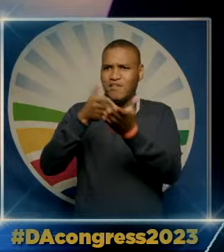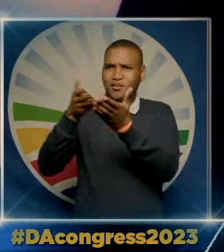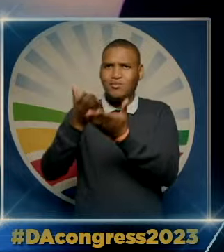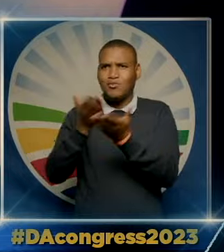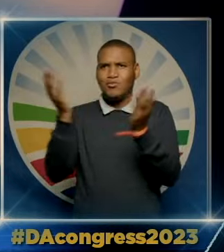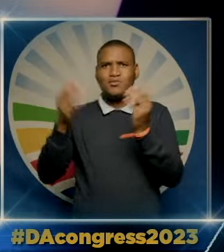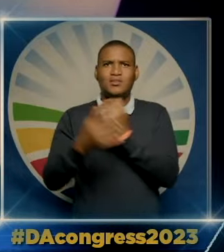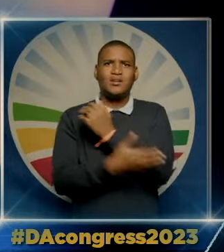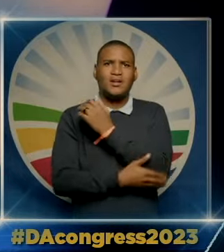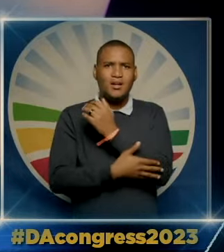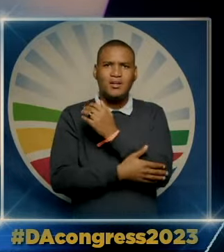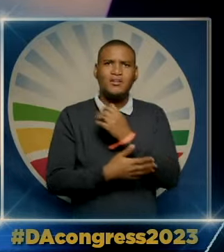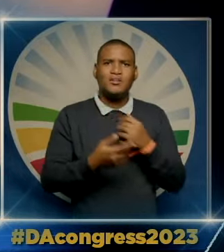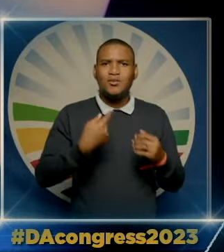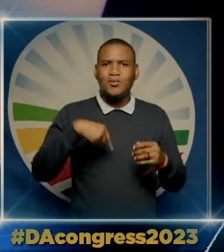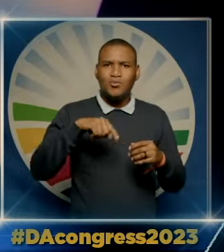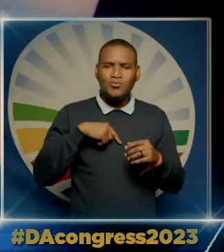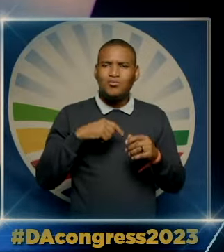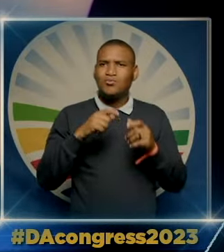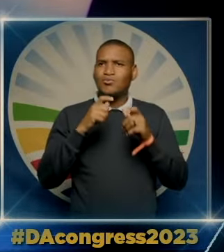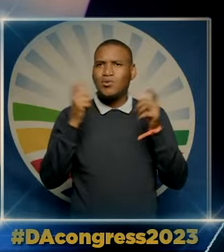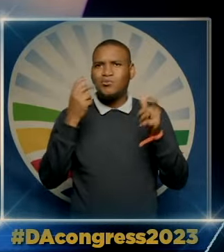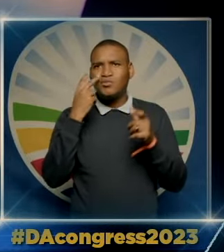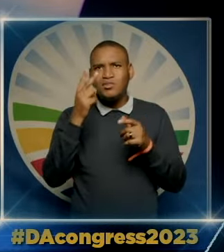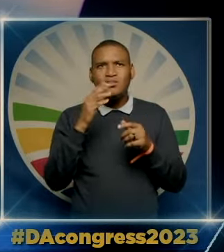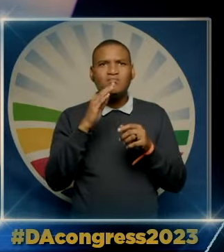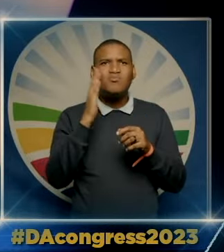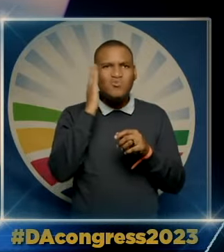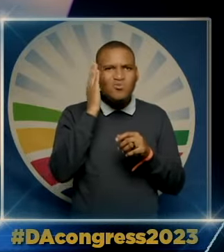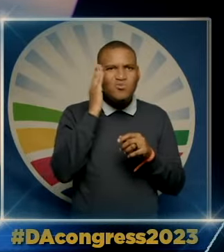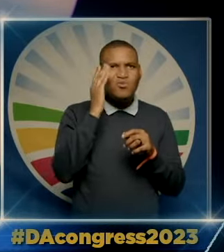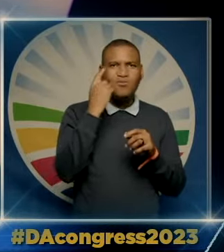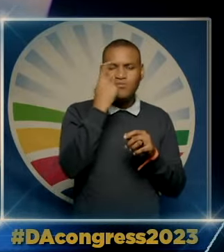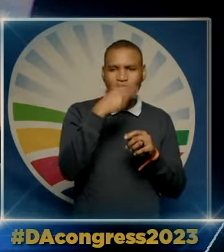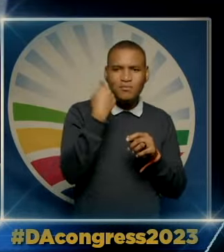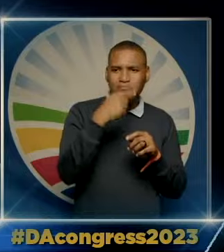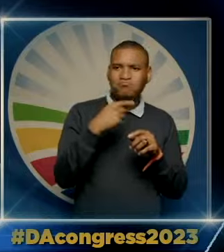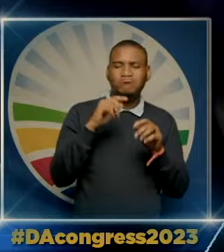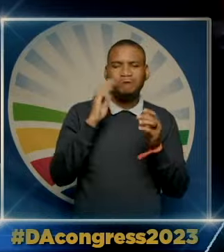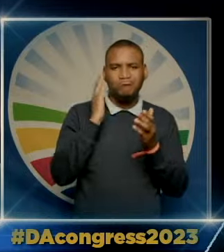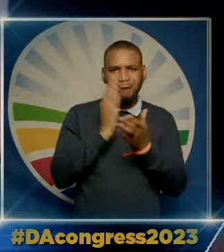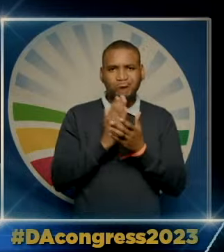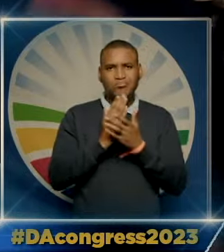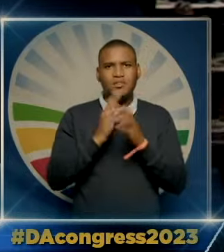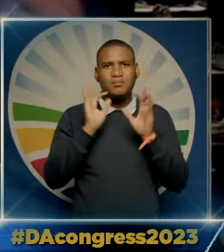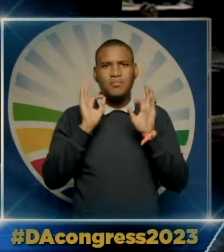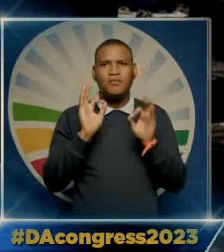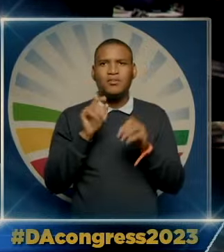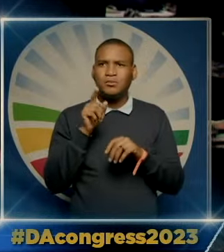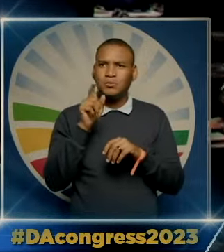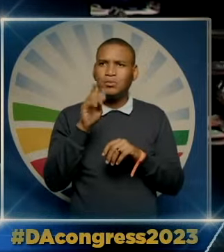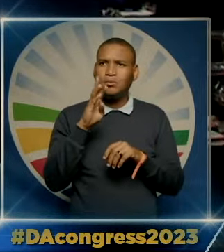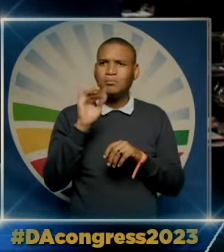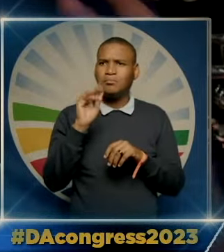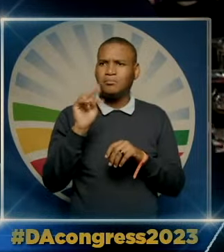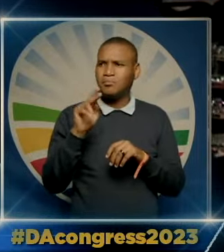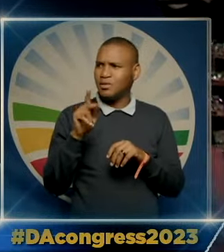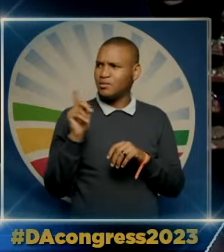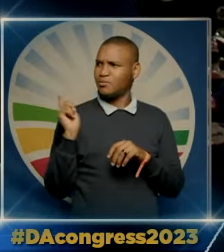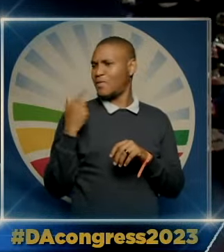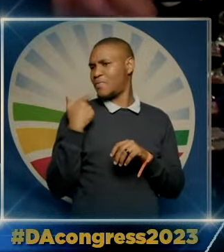it's great to see so many familiar faces, and indeed it is pumping. Wow. Now, Celia, you were recently elected as